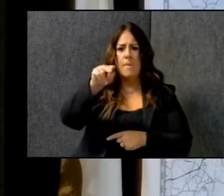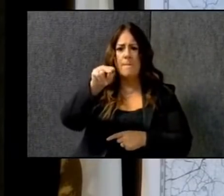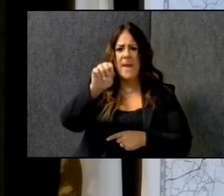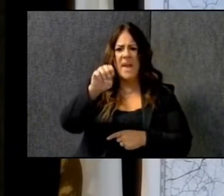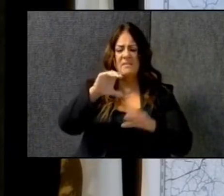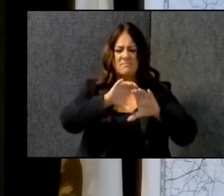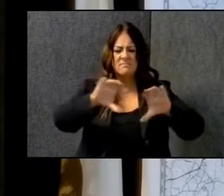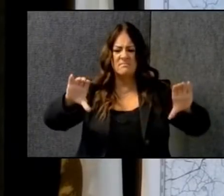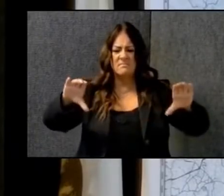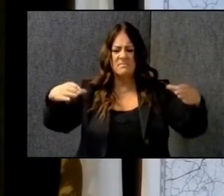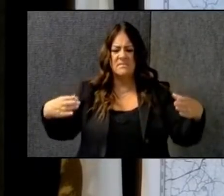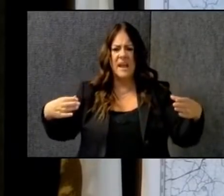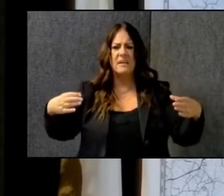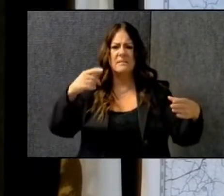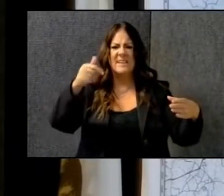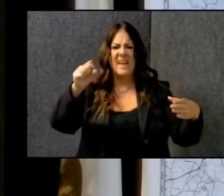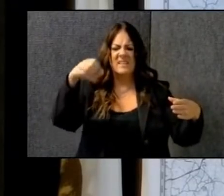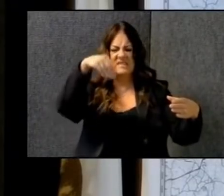case-by-case